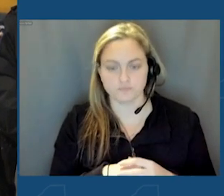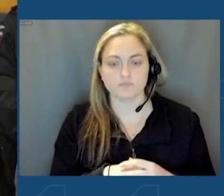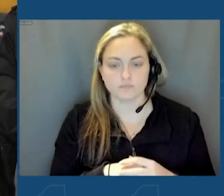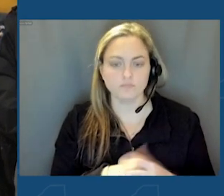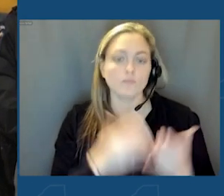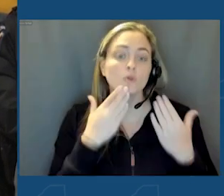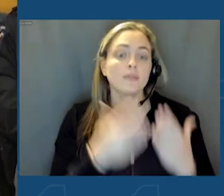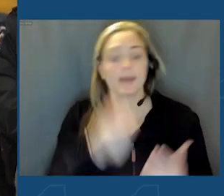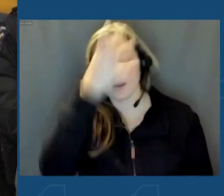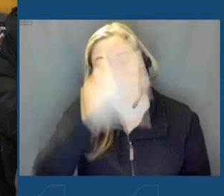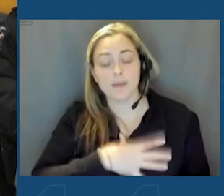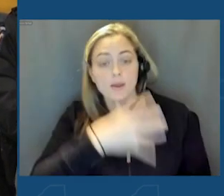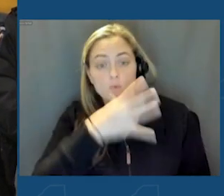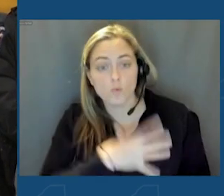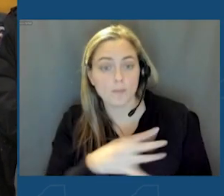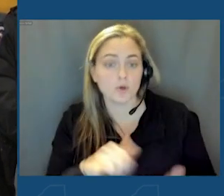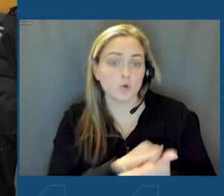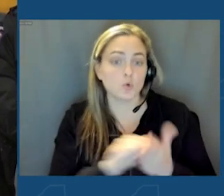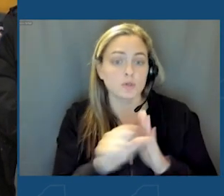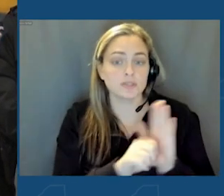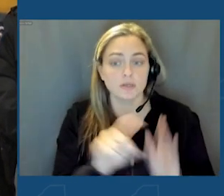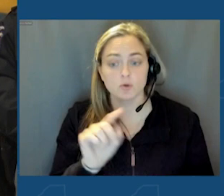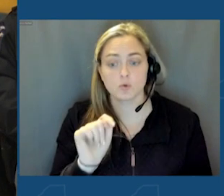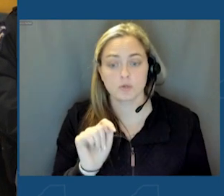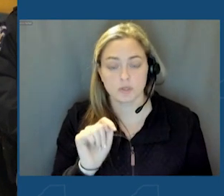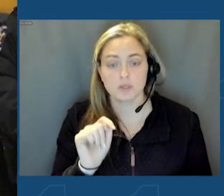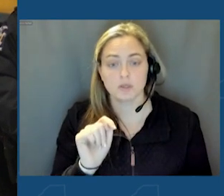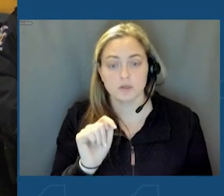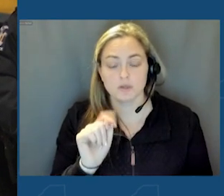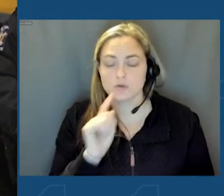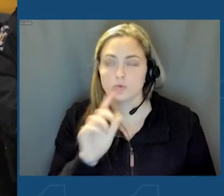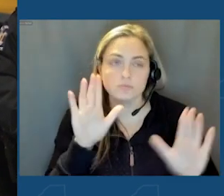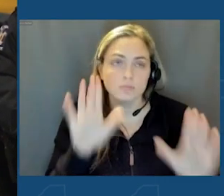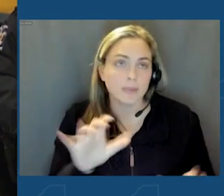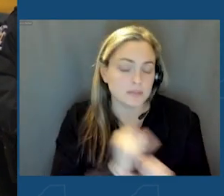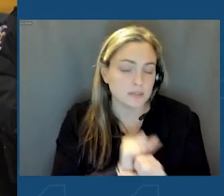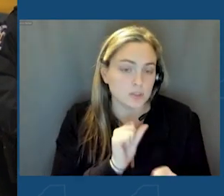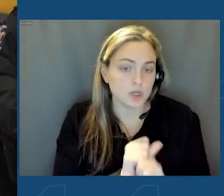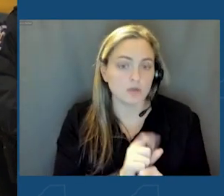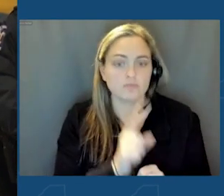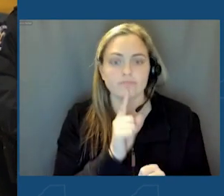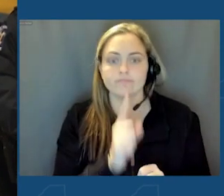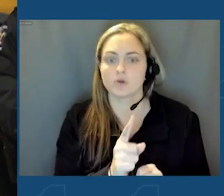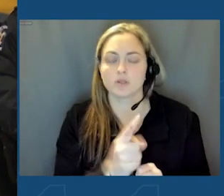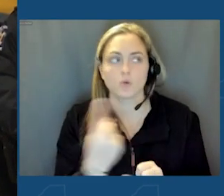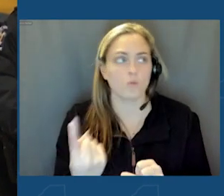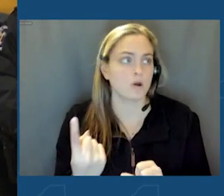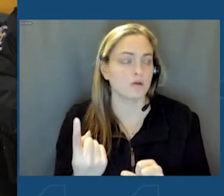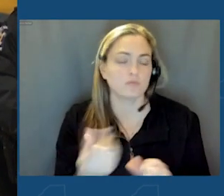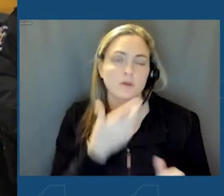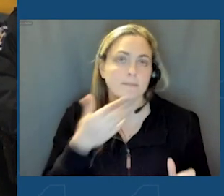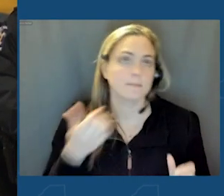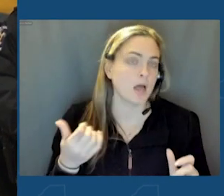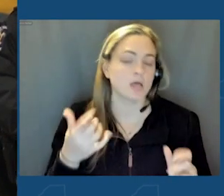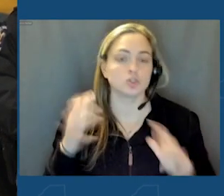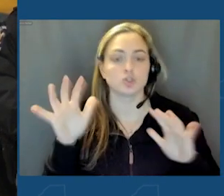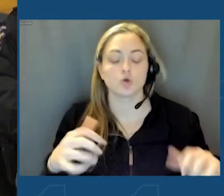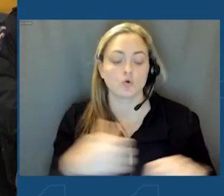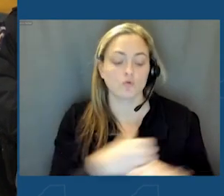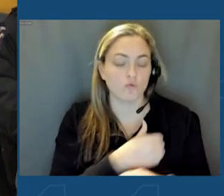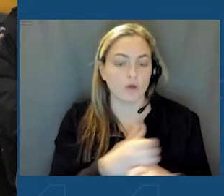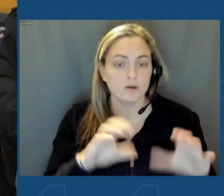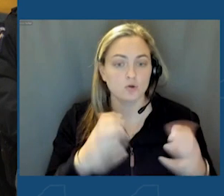the men and women of New York State DOT they do an incredible job we really have one of the finest snow fighting forces in the country